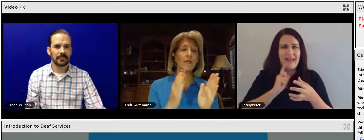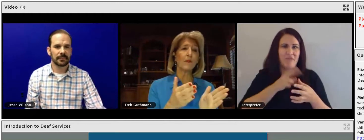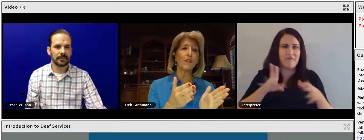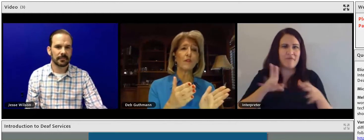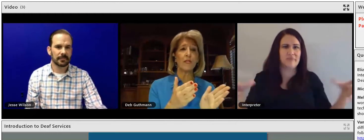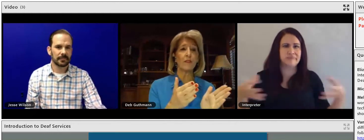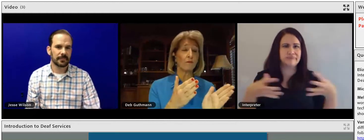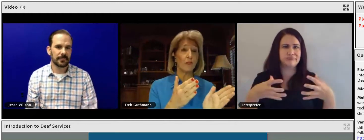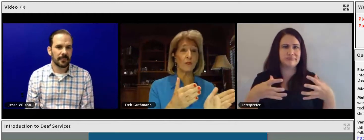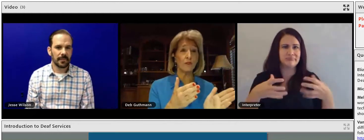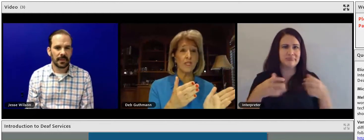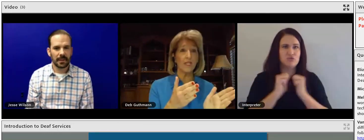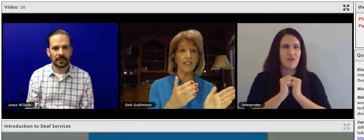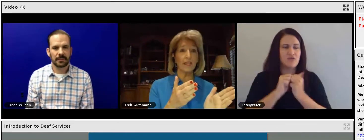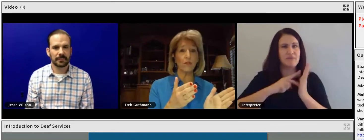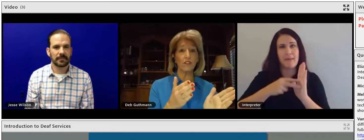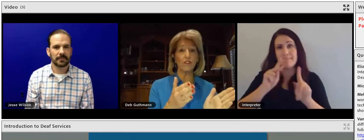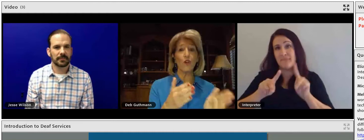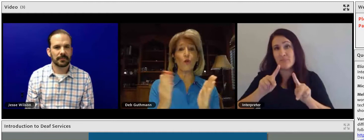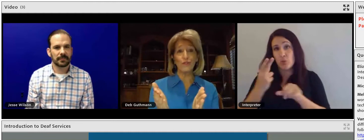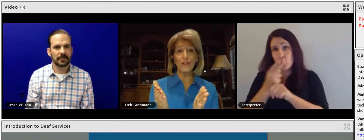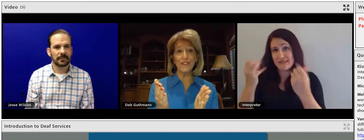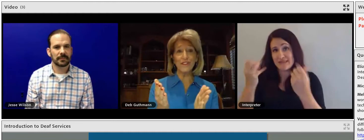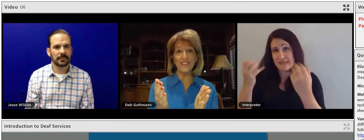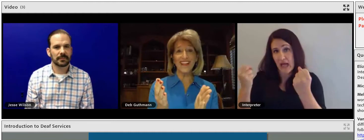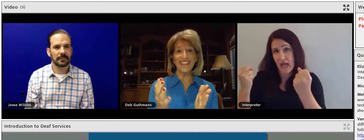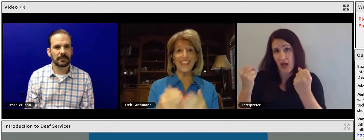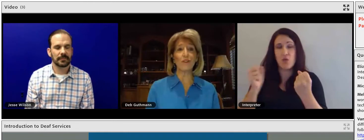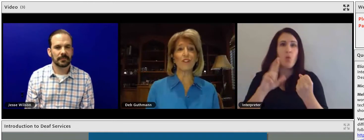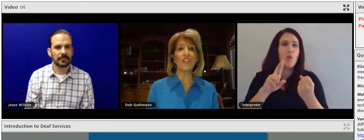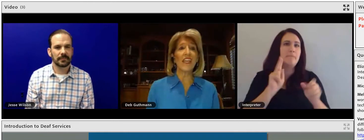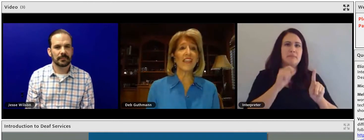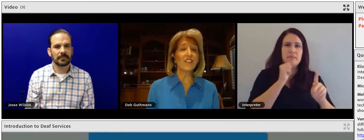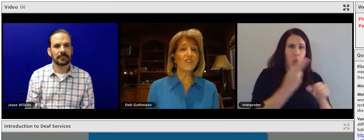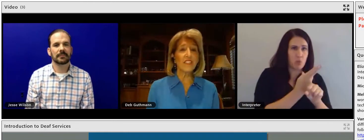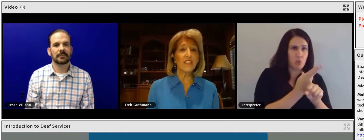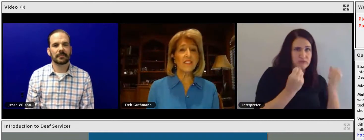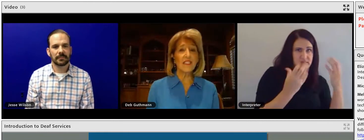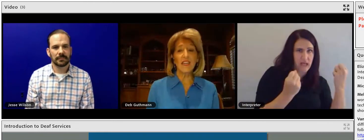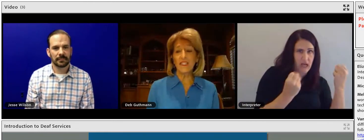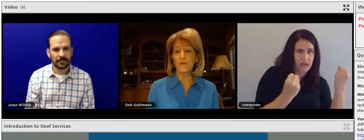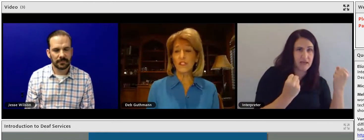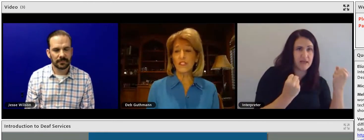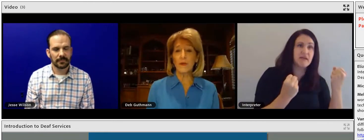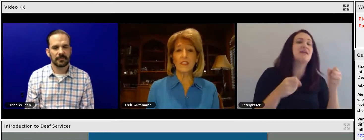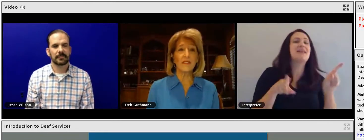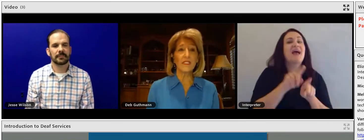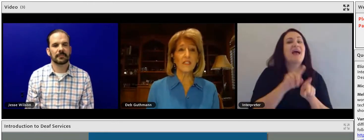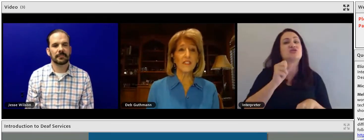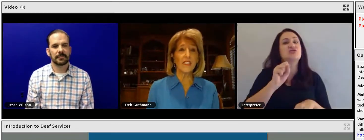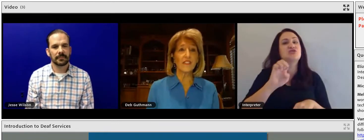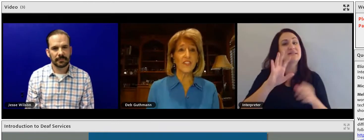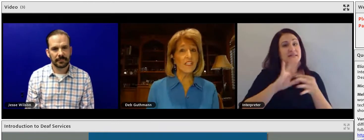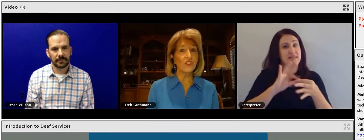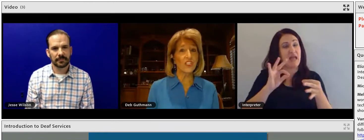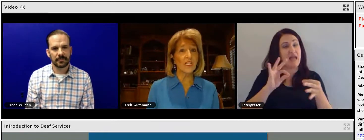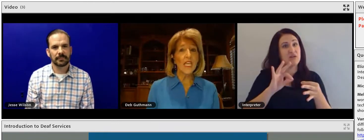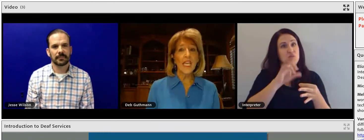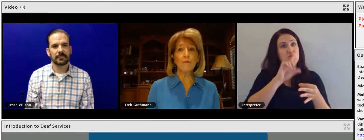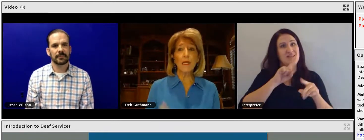hearing to mean people who either use sign language or who don't use sign language. And as Jesse said, it really depends